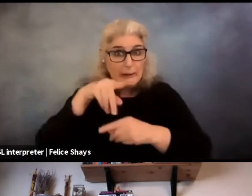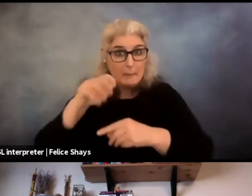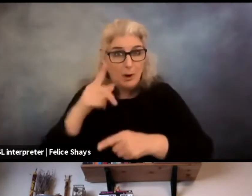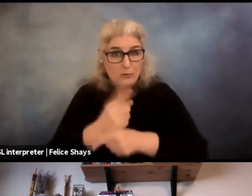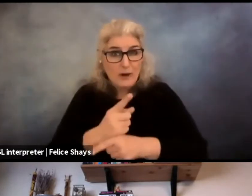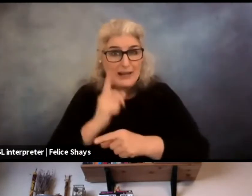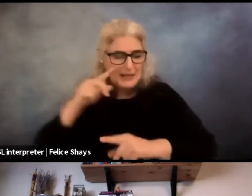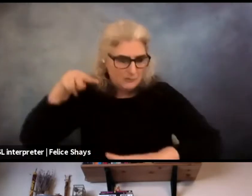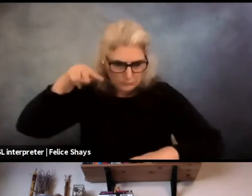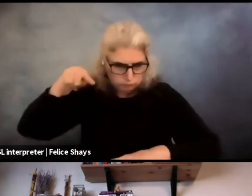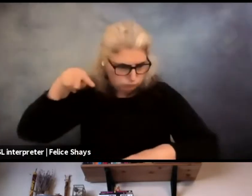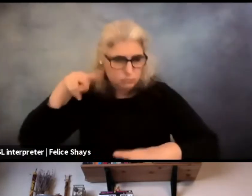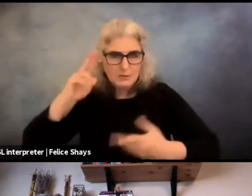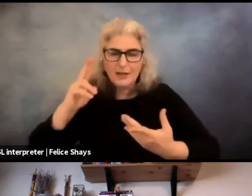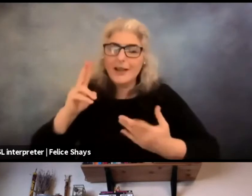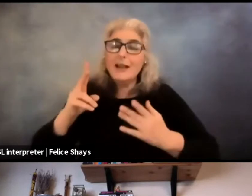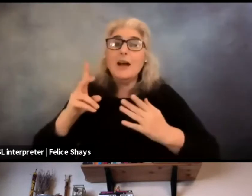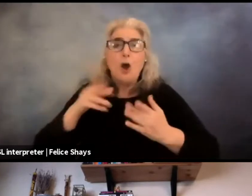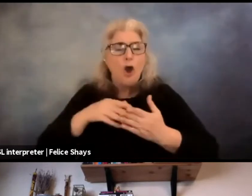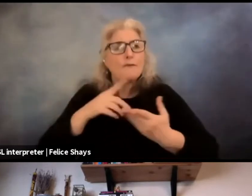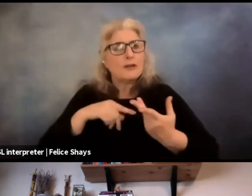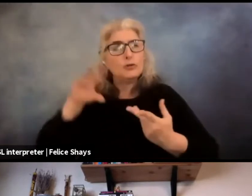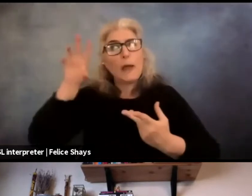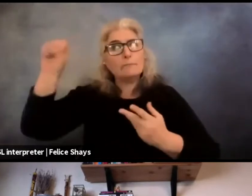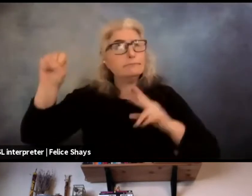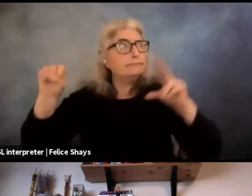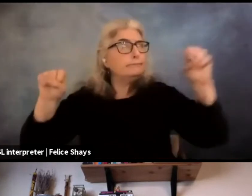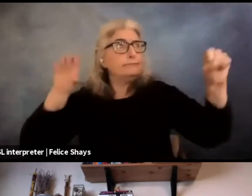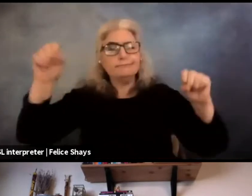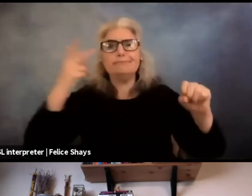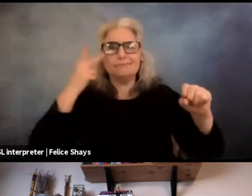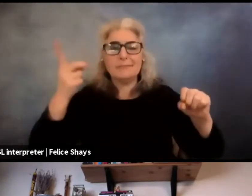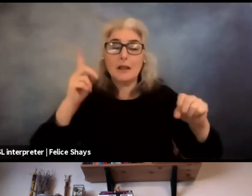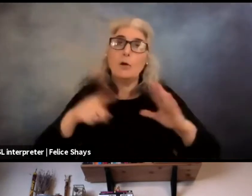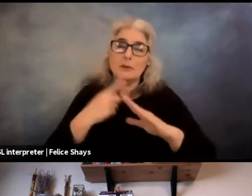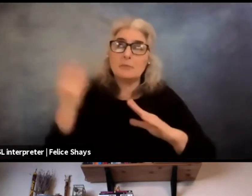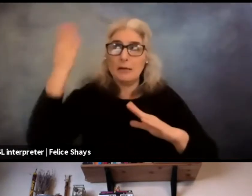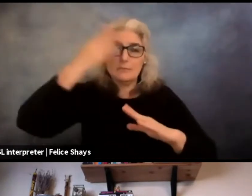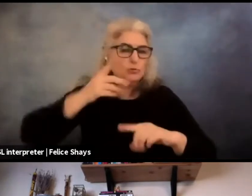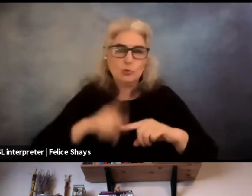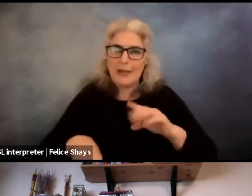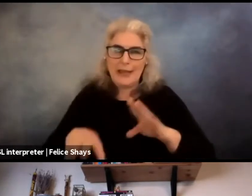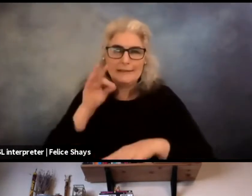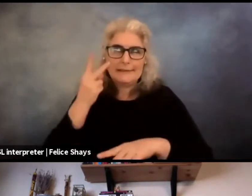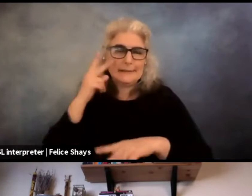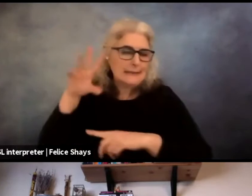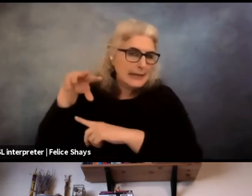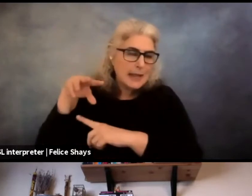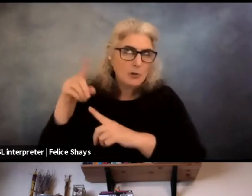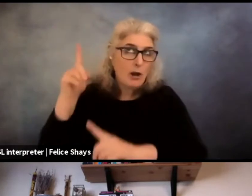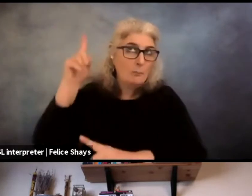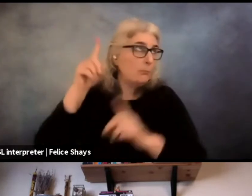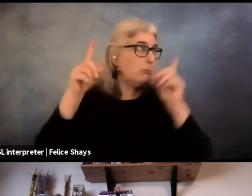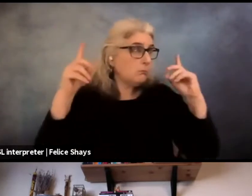some of them you can't, but there is a very clear sense, it seems to me, of like